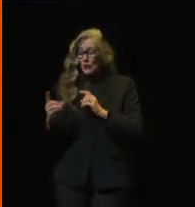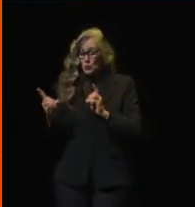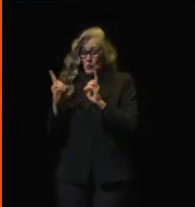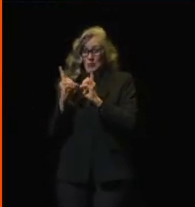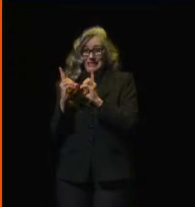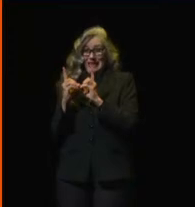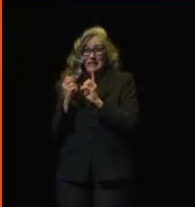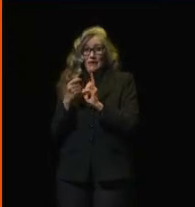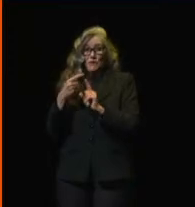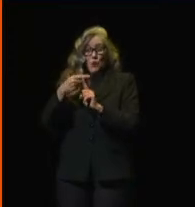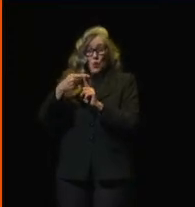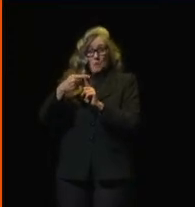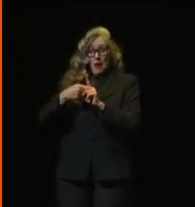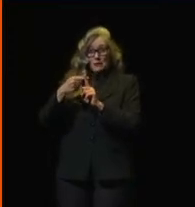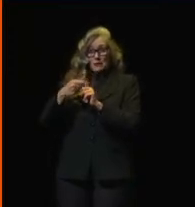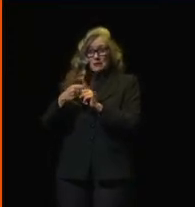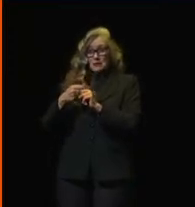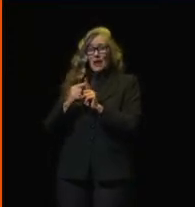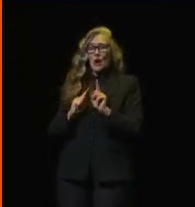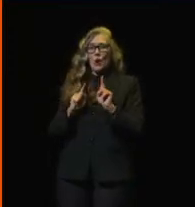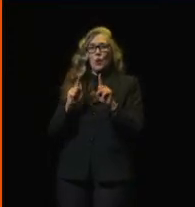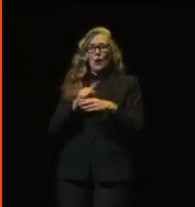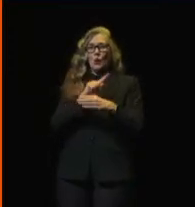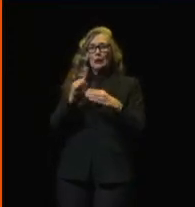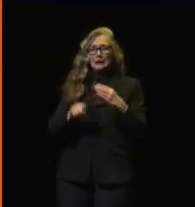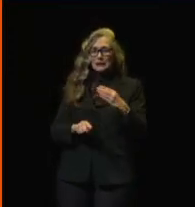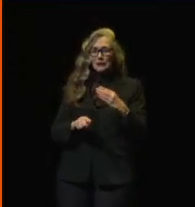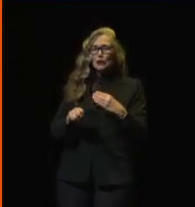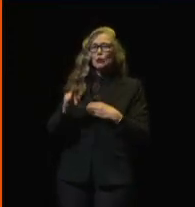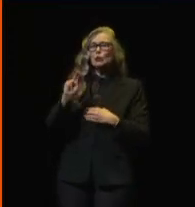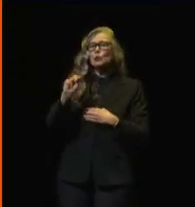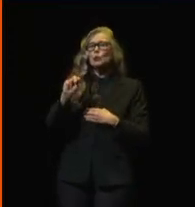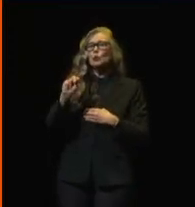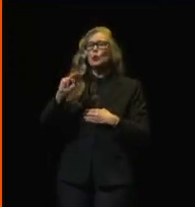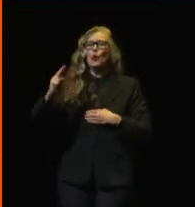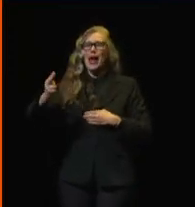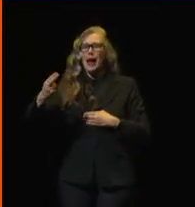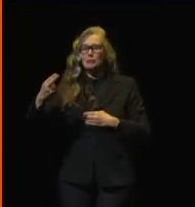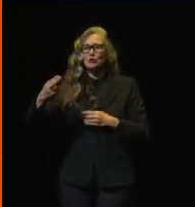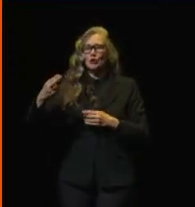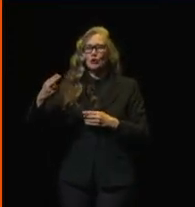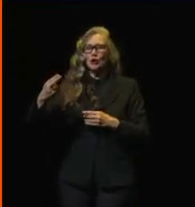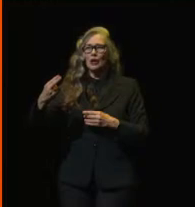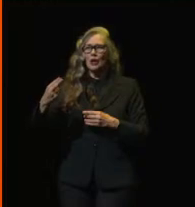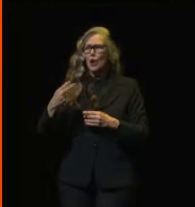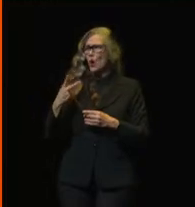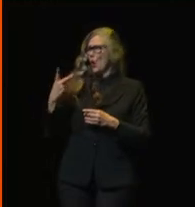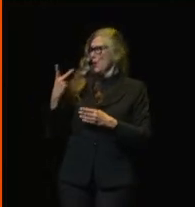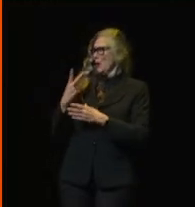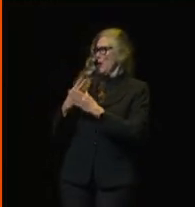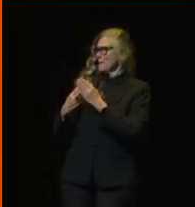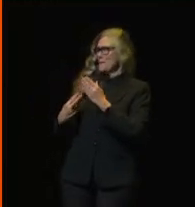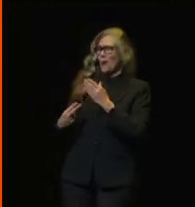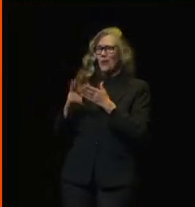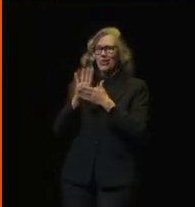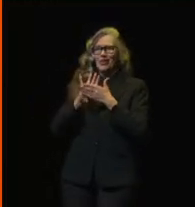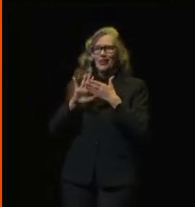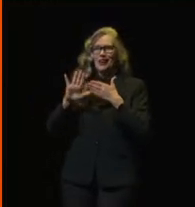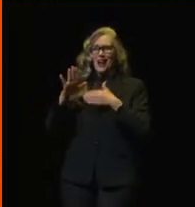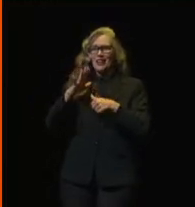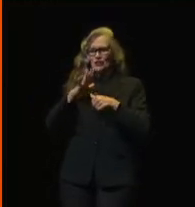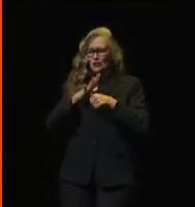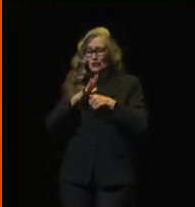couple of months, we went on a weekend trip to New Hampshire. And this was a big deal for two college seniors just getting into a